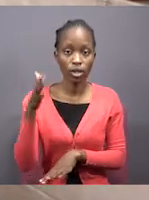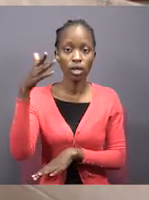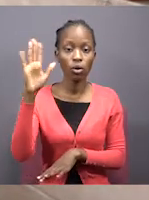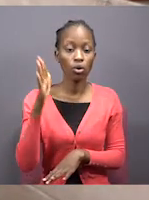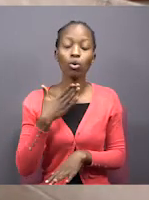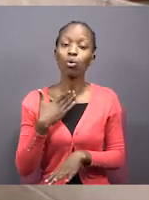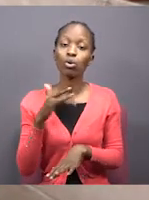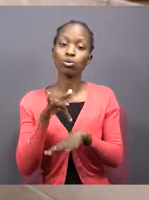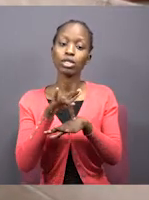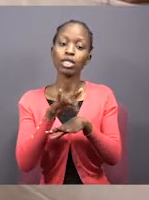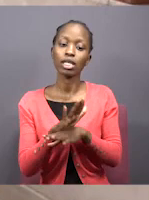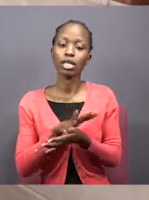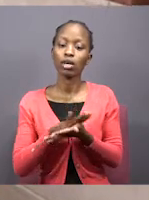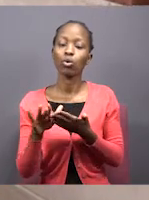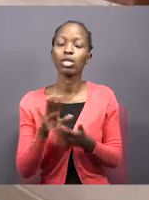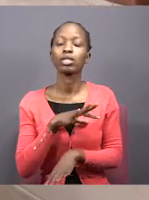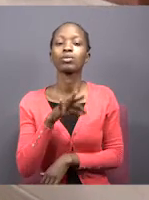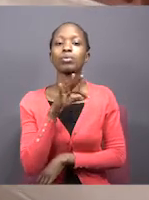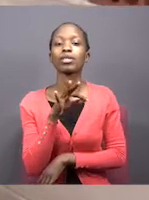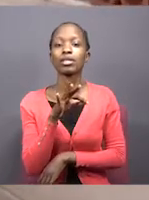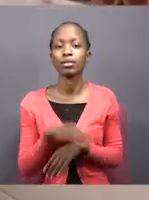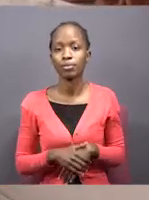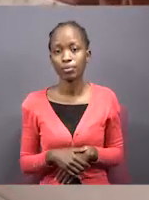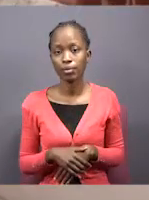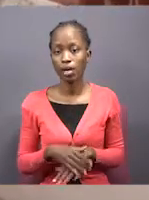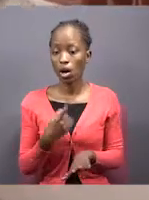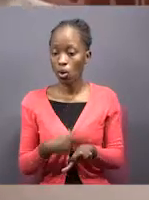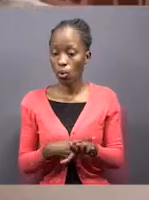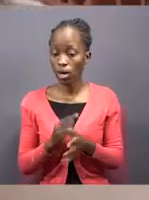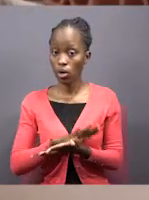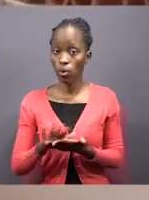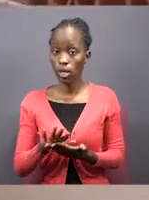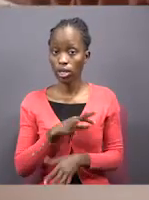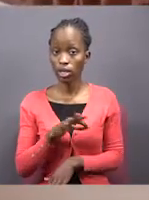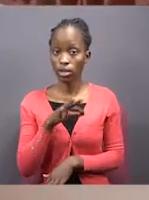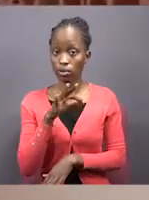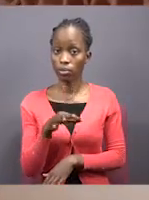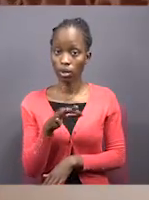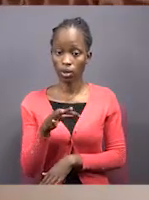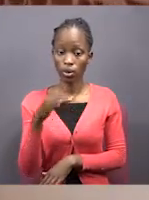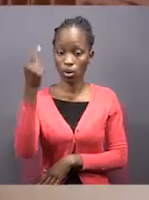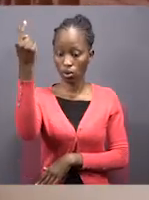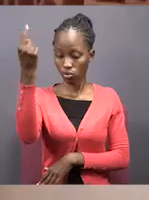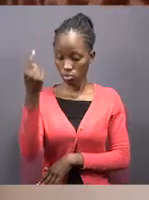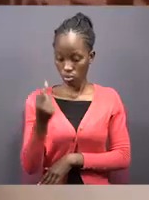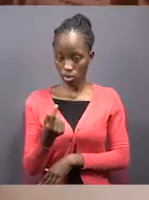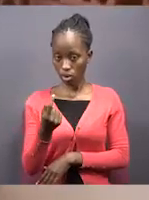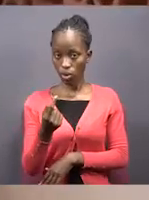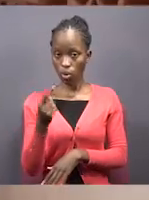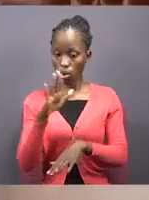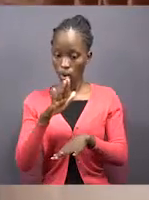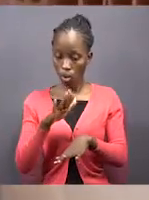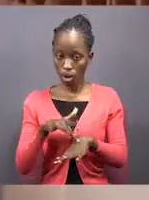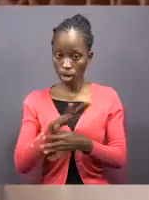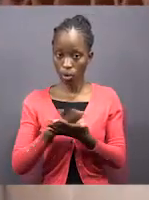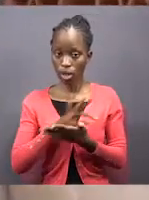send them the Holy Spirit. Now, when the Holy Spirit was going to come upon them, he was going